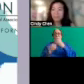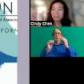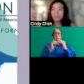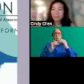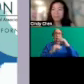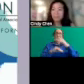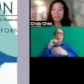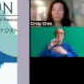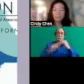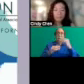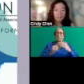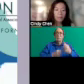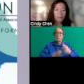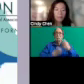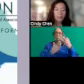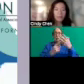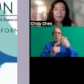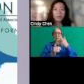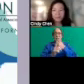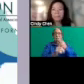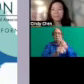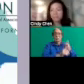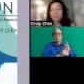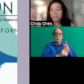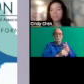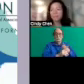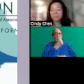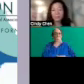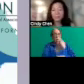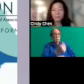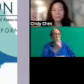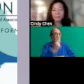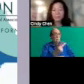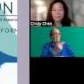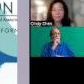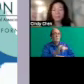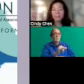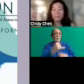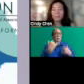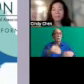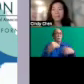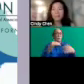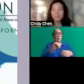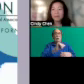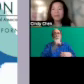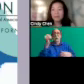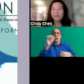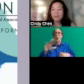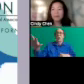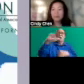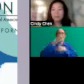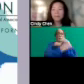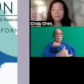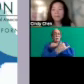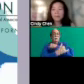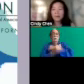ourselves in this way. And that's also an interesting thing to look at, whether it's American versus other countries. Yeah. Exactly. I'm sorry, I need to